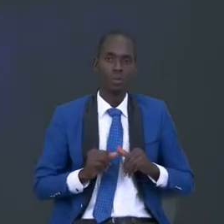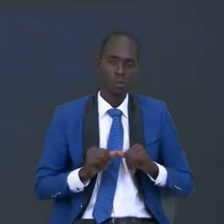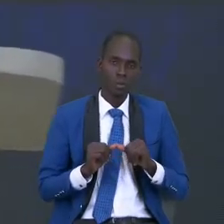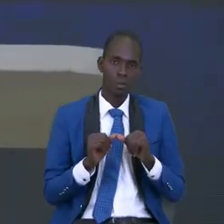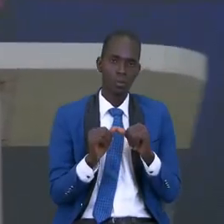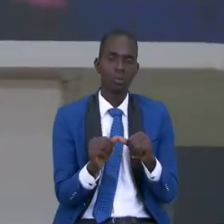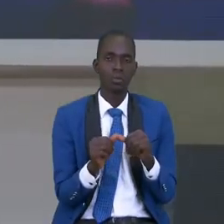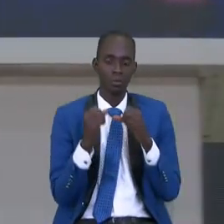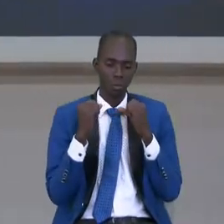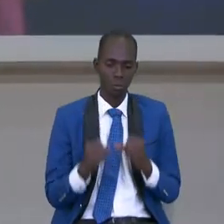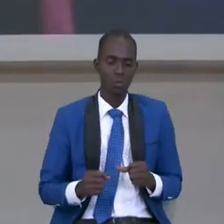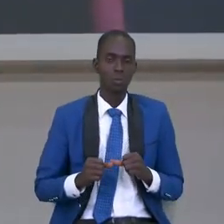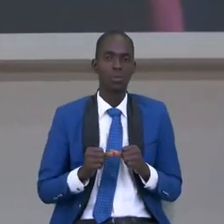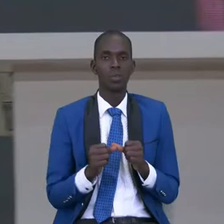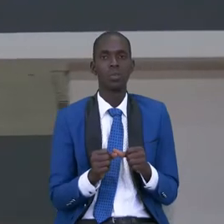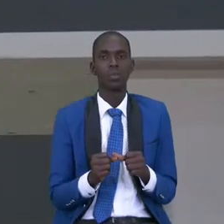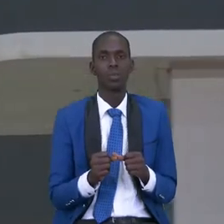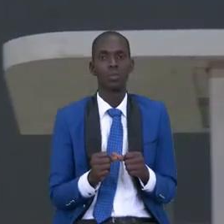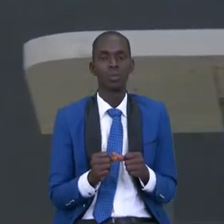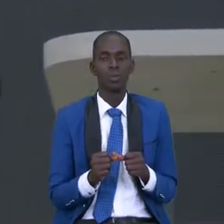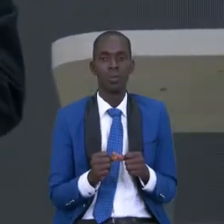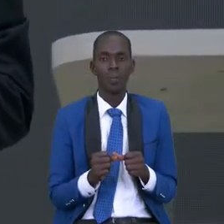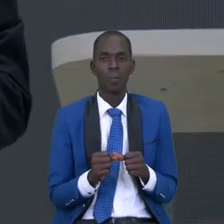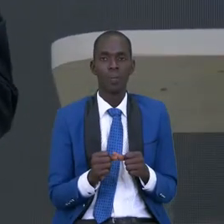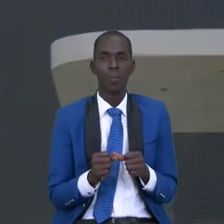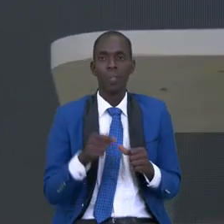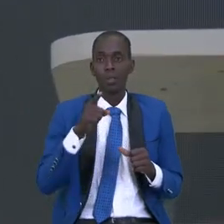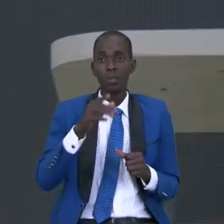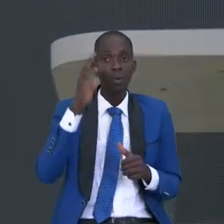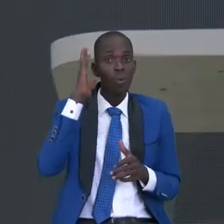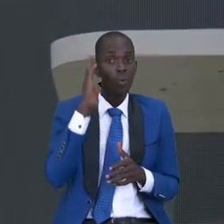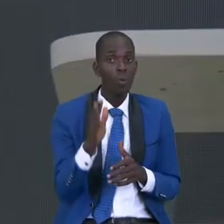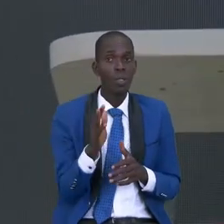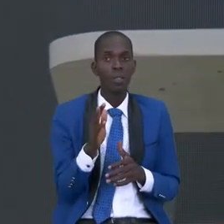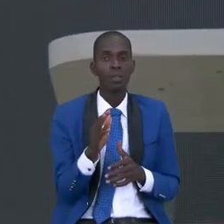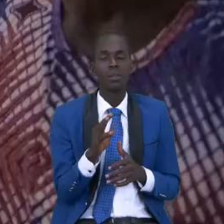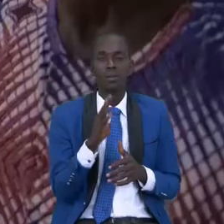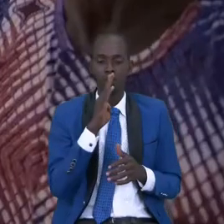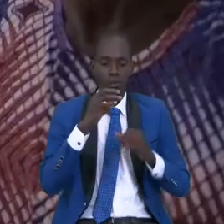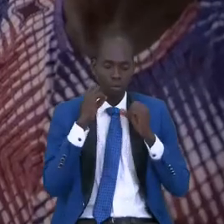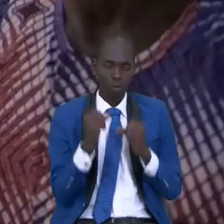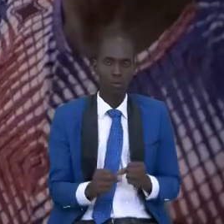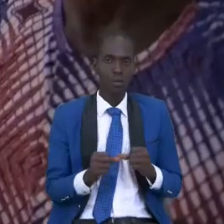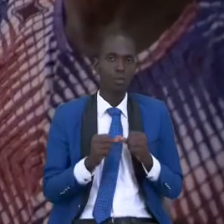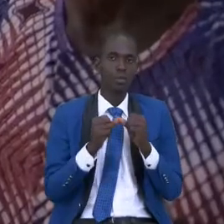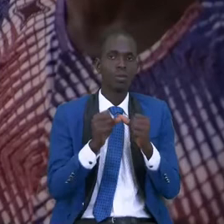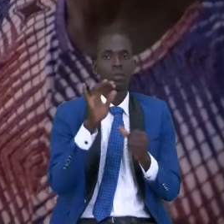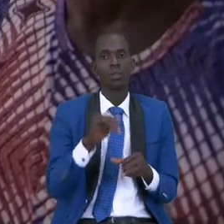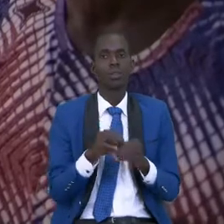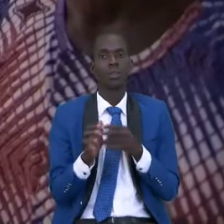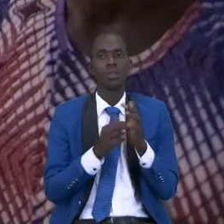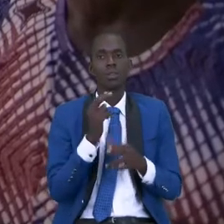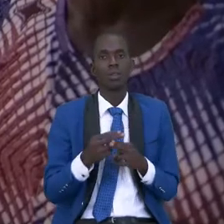steadfastness. Steadfastness. Steadfastness. Your will be steadfast. We see you in